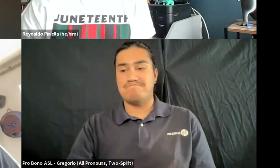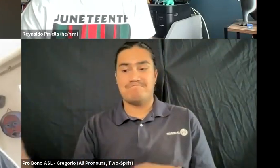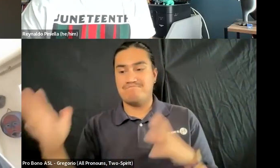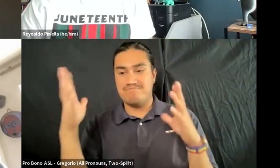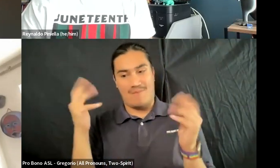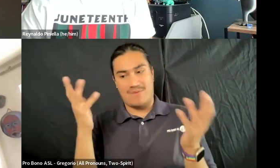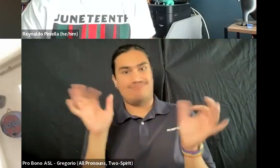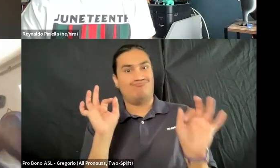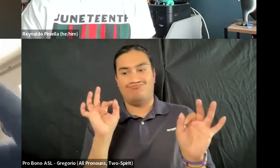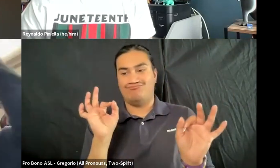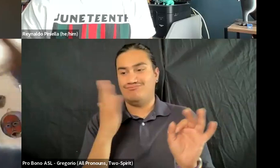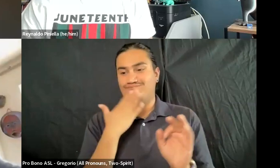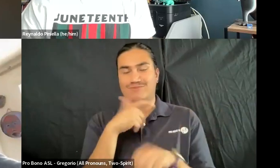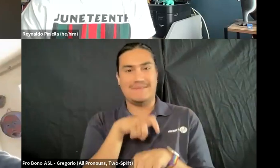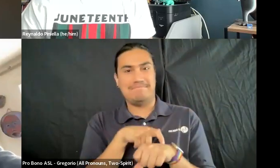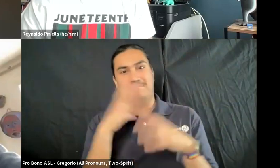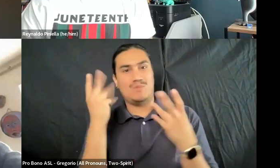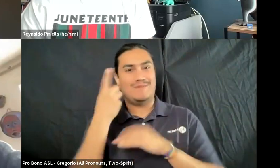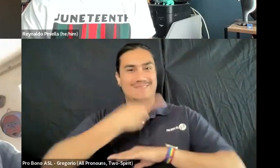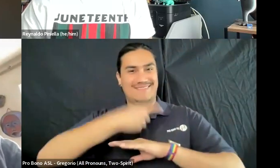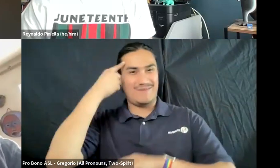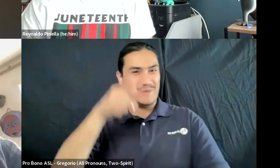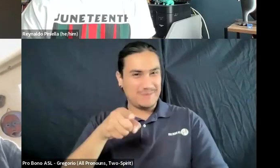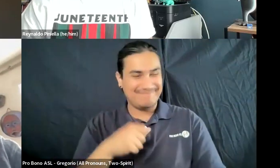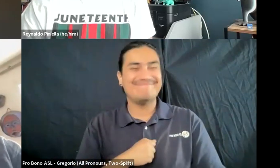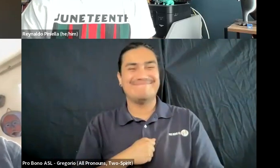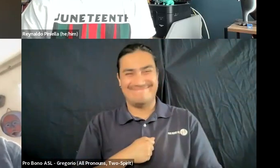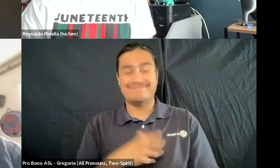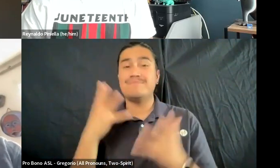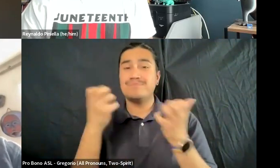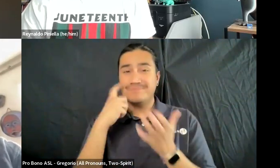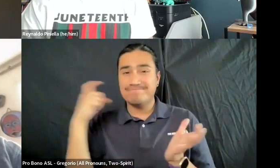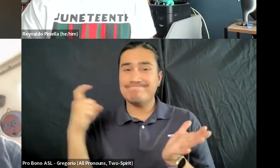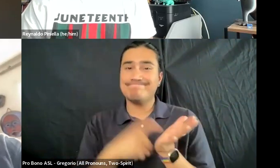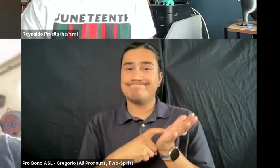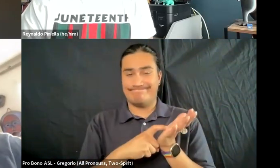later in the recording, it is a lovely day for you. I want to acknowledge